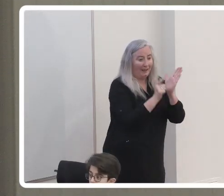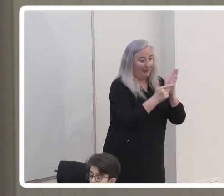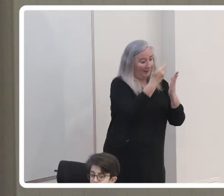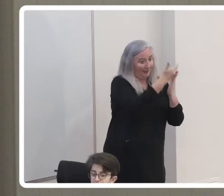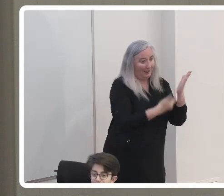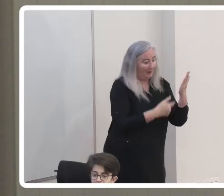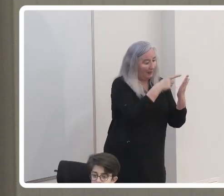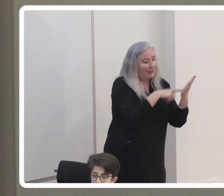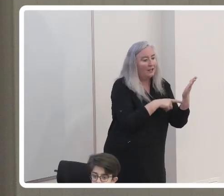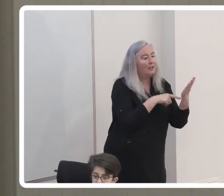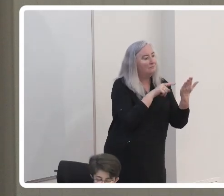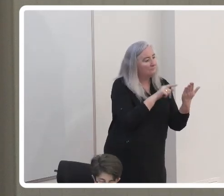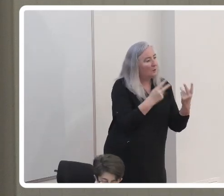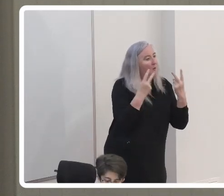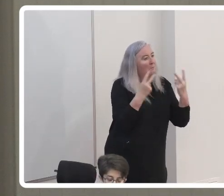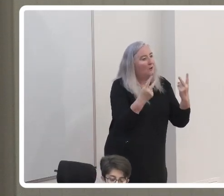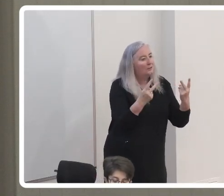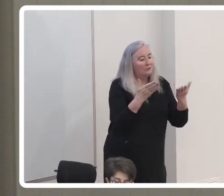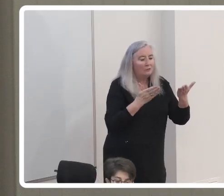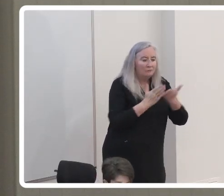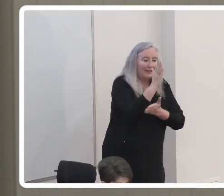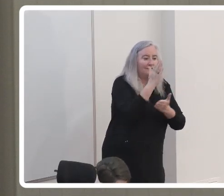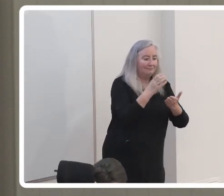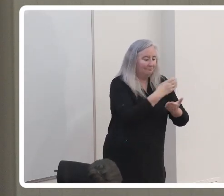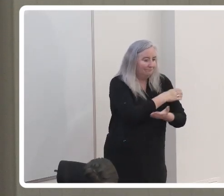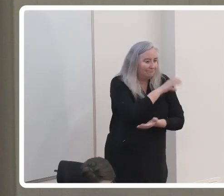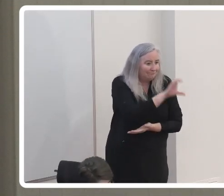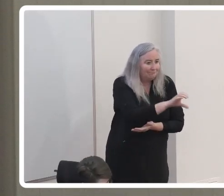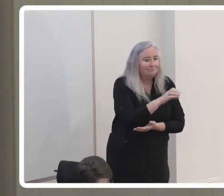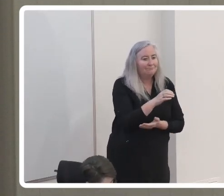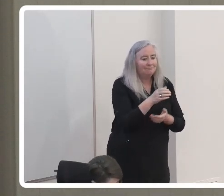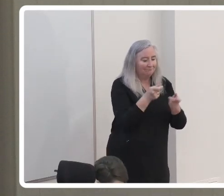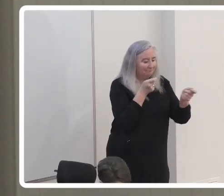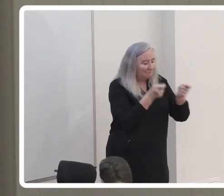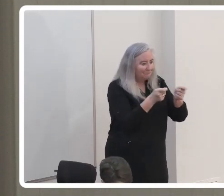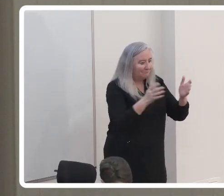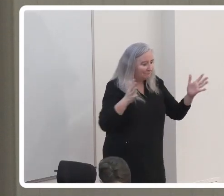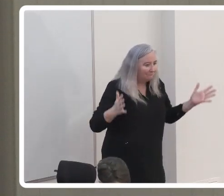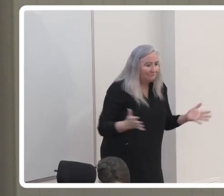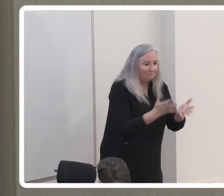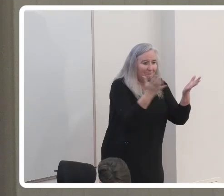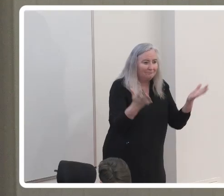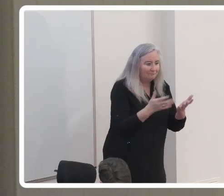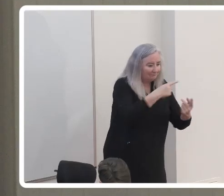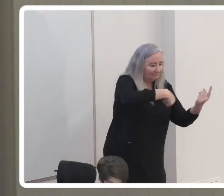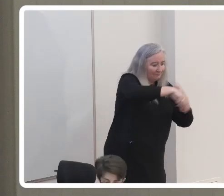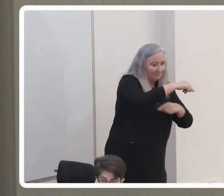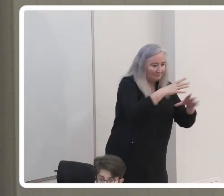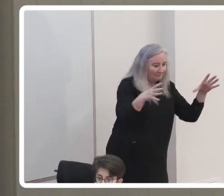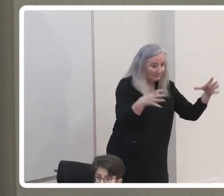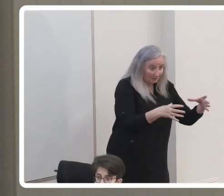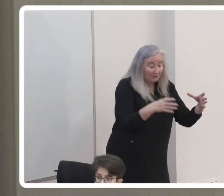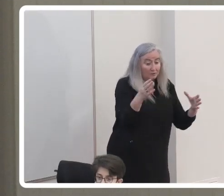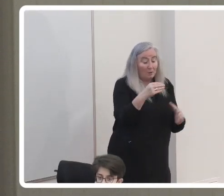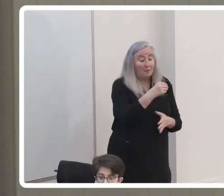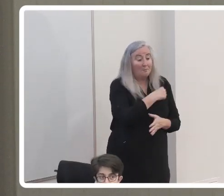potent symbol of rights and our empowerment, which was capable of galvanizing meaningful action. Similarly, the Polish